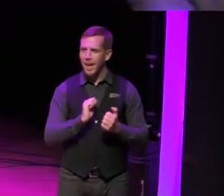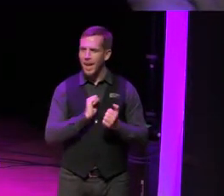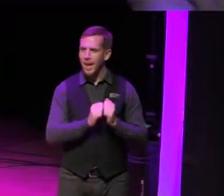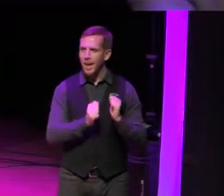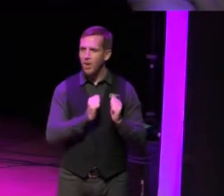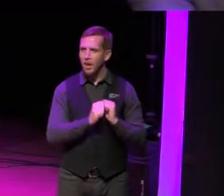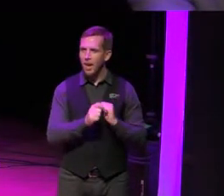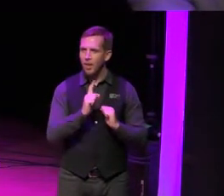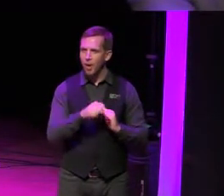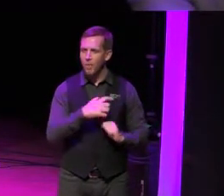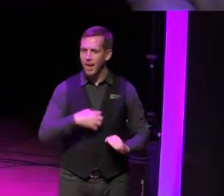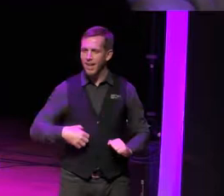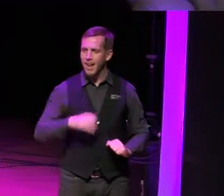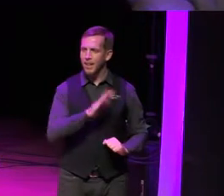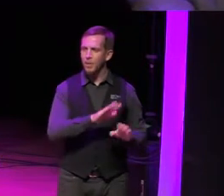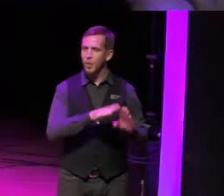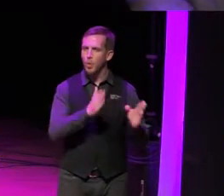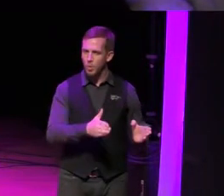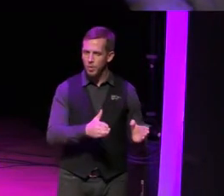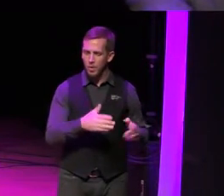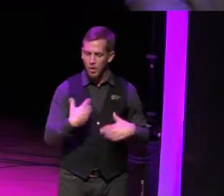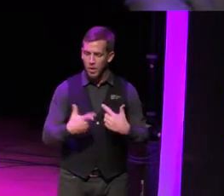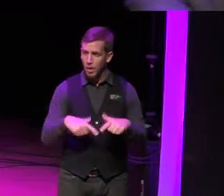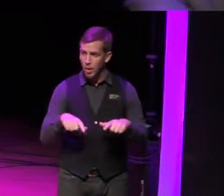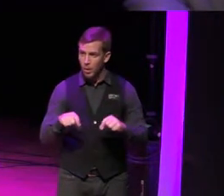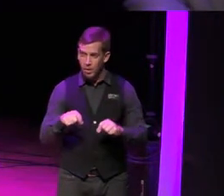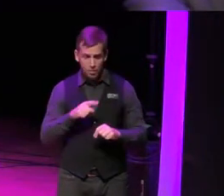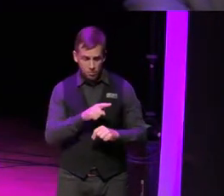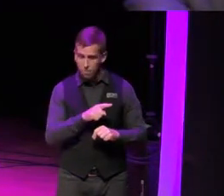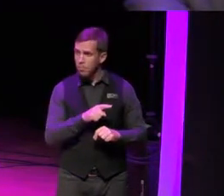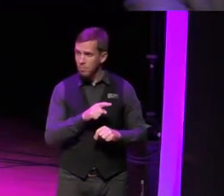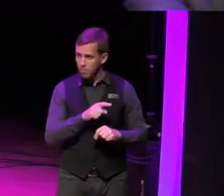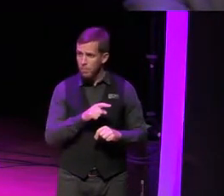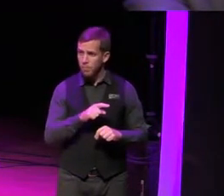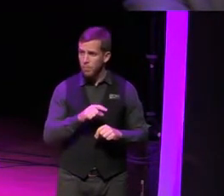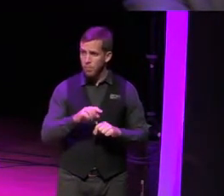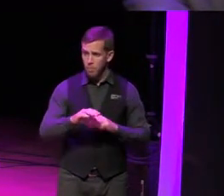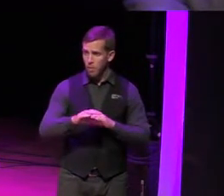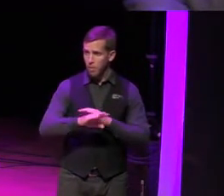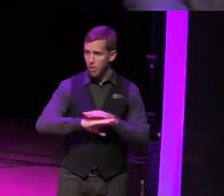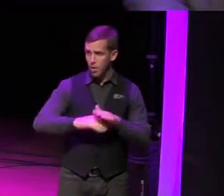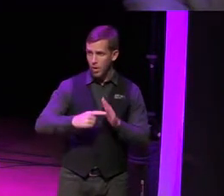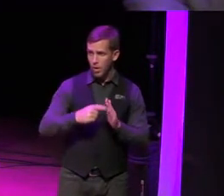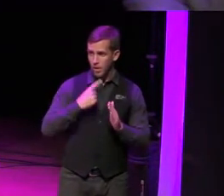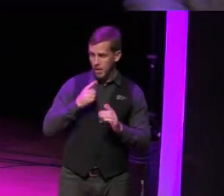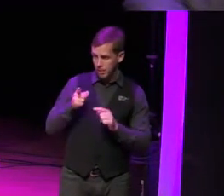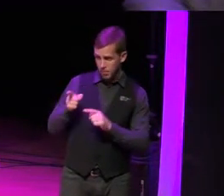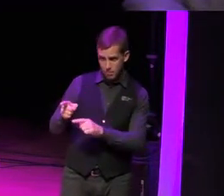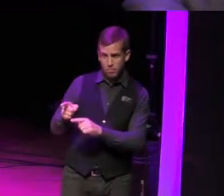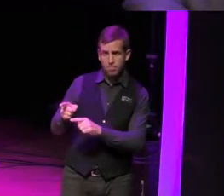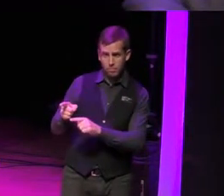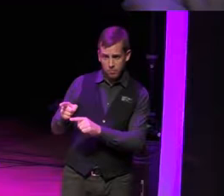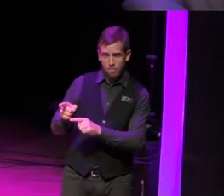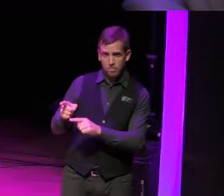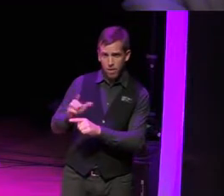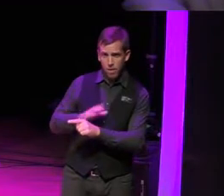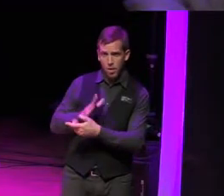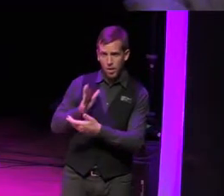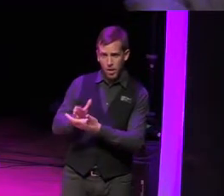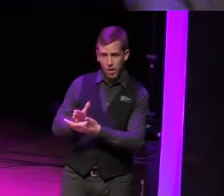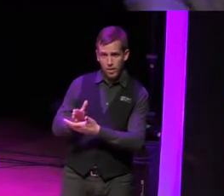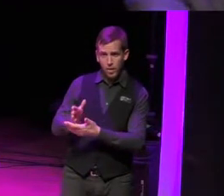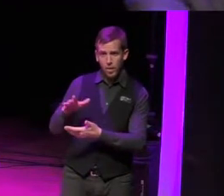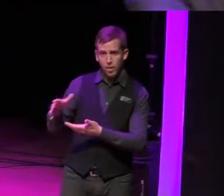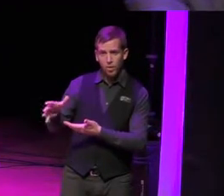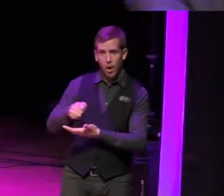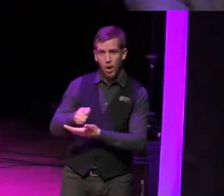house. The Constitutional Court found that indeed the Constitution gives the public protector the right to make binding decisions.